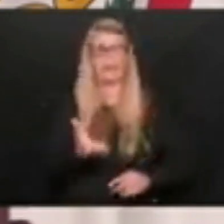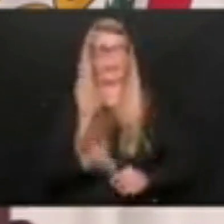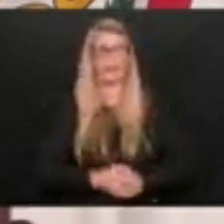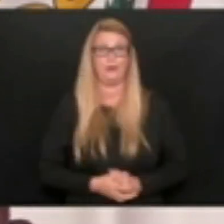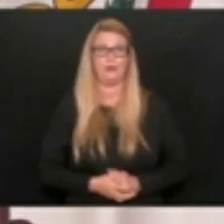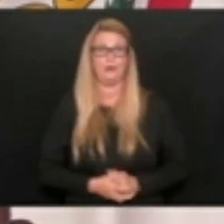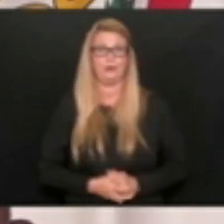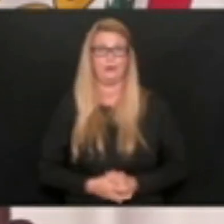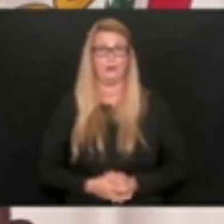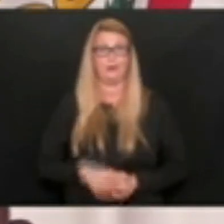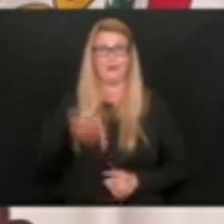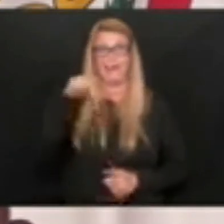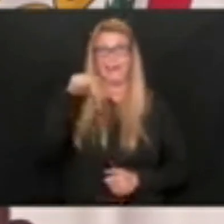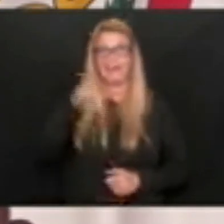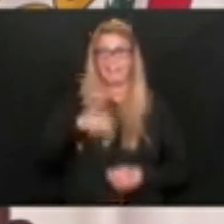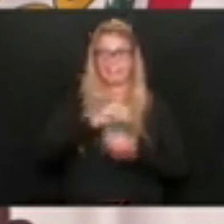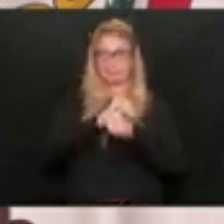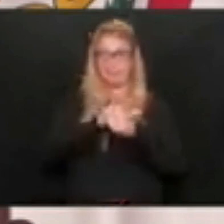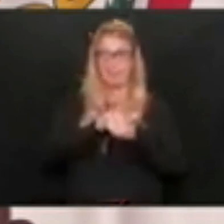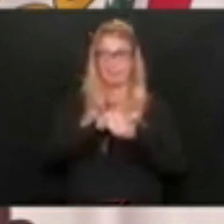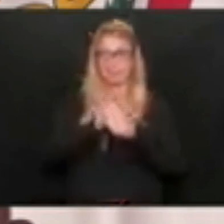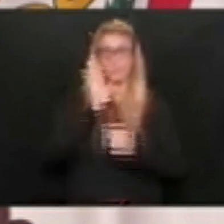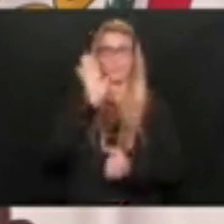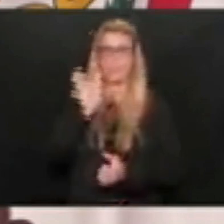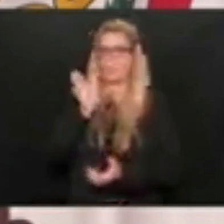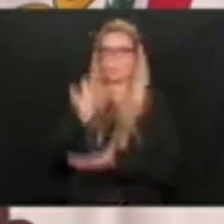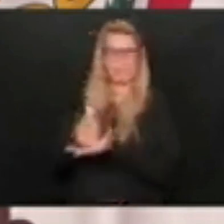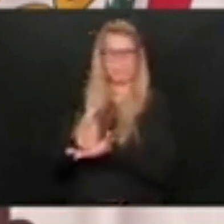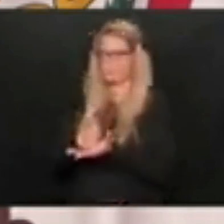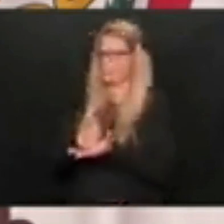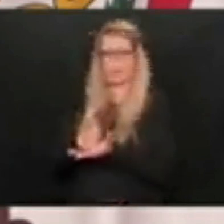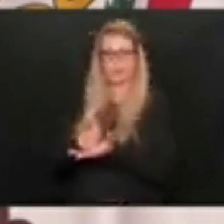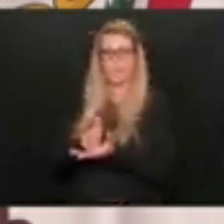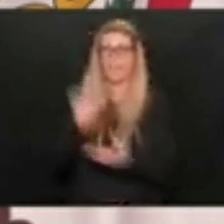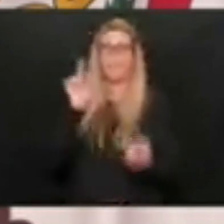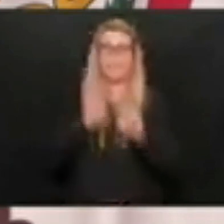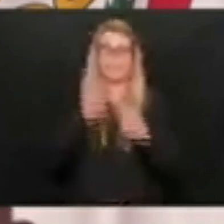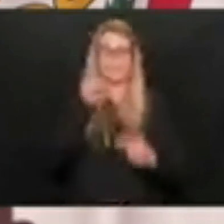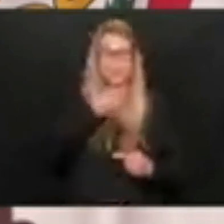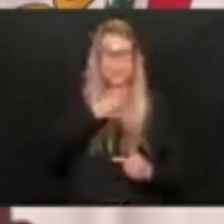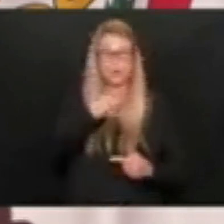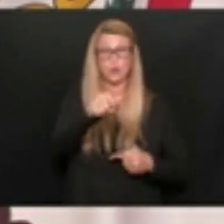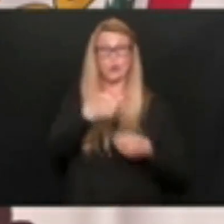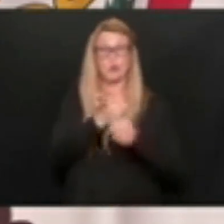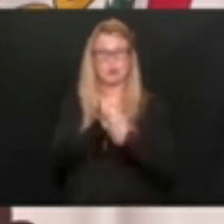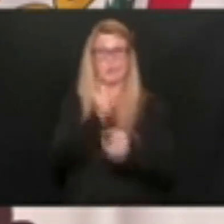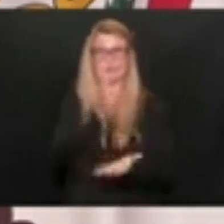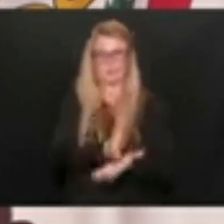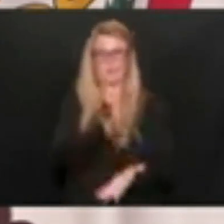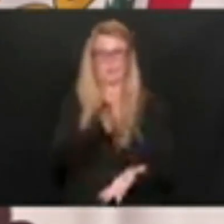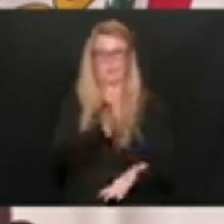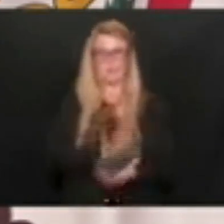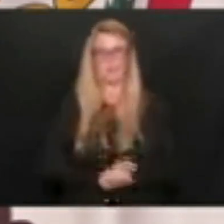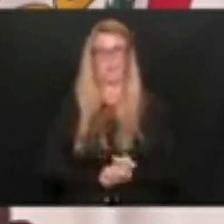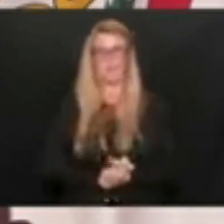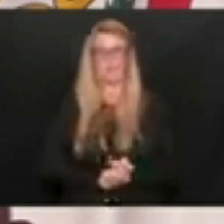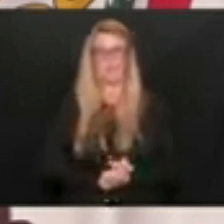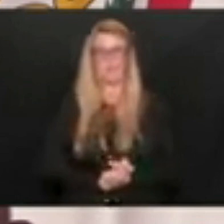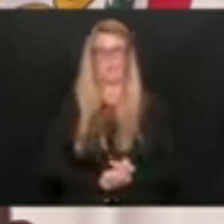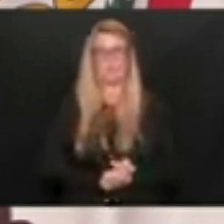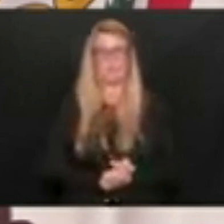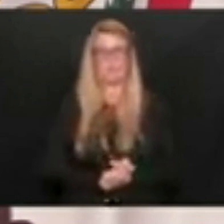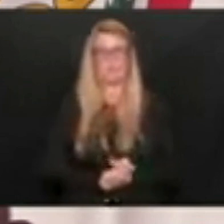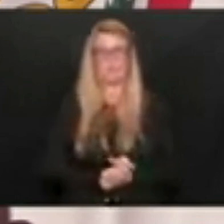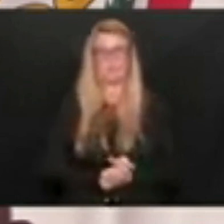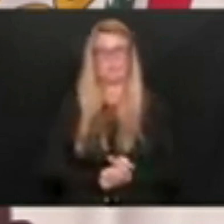this will not go away unless we make it go away. Because that's what I think, at